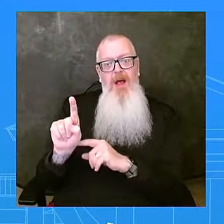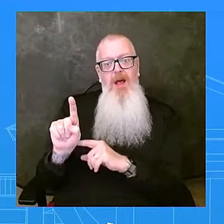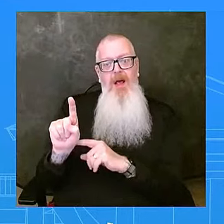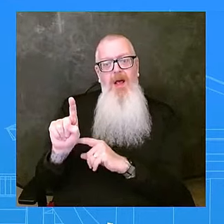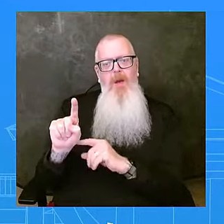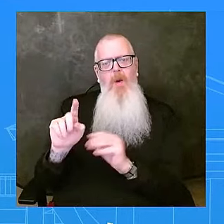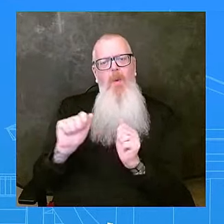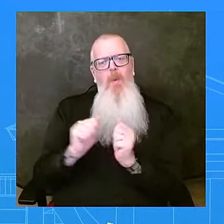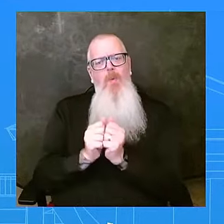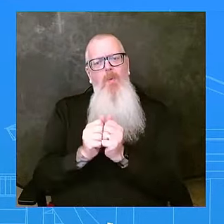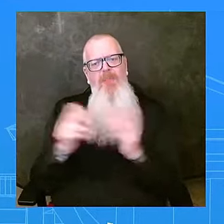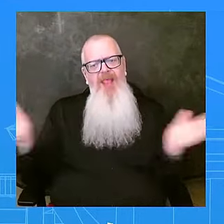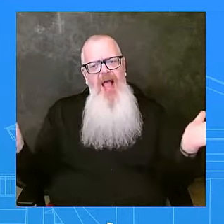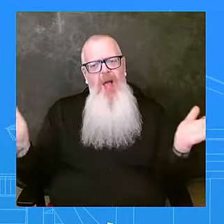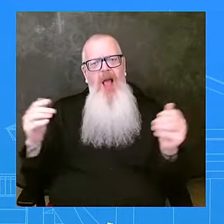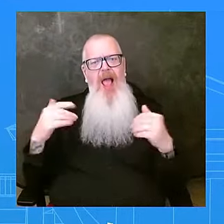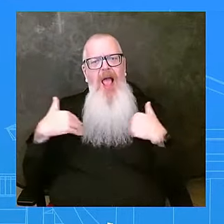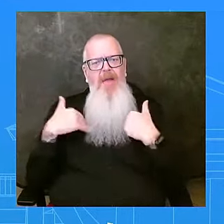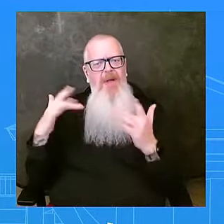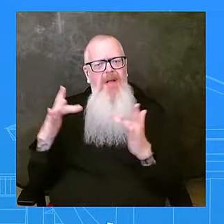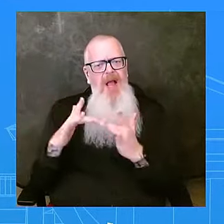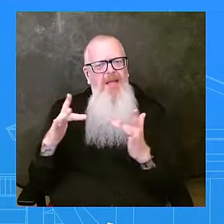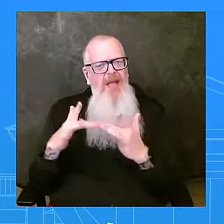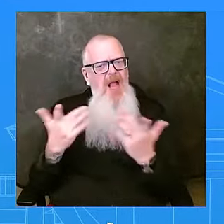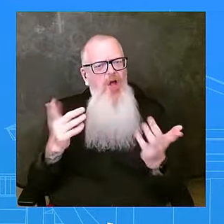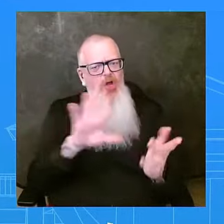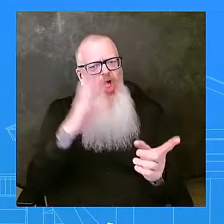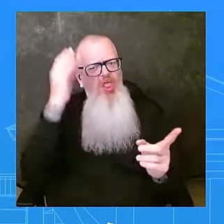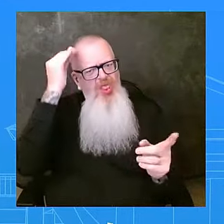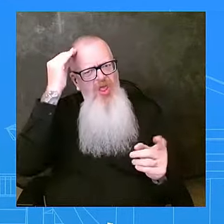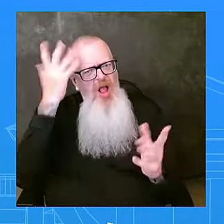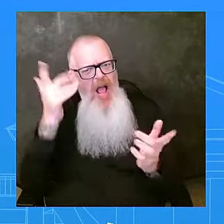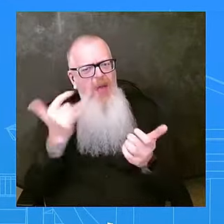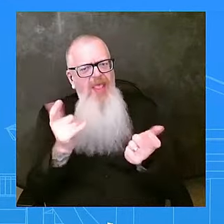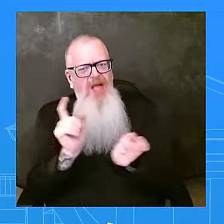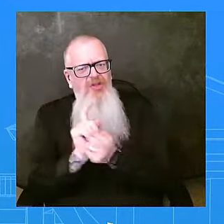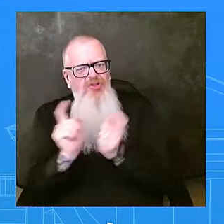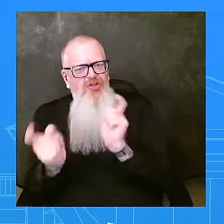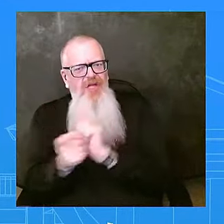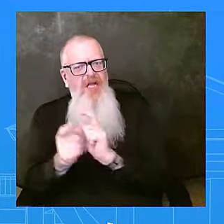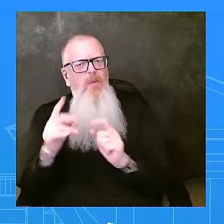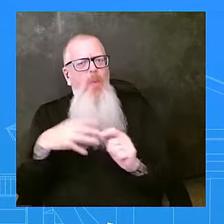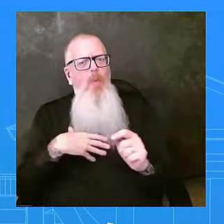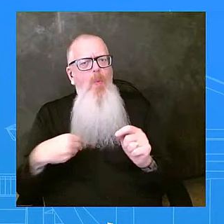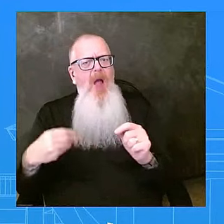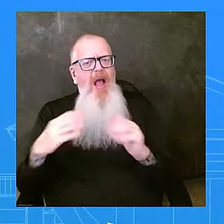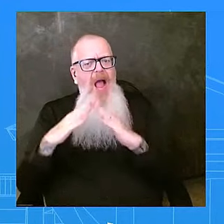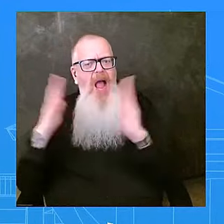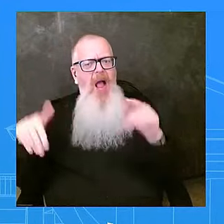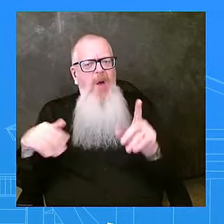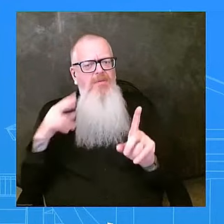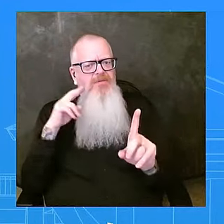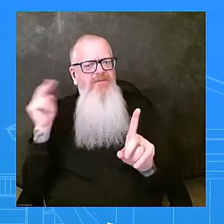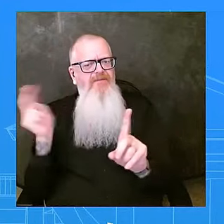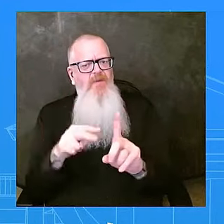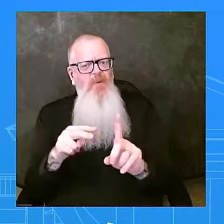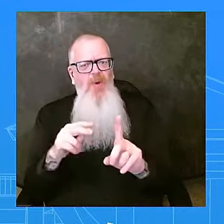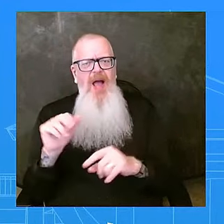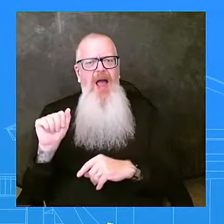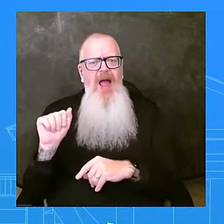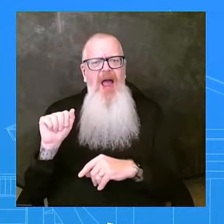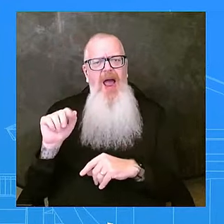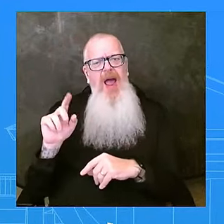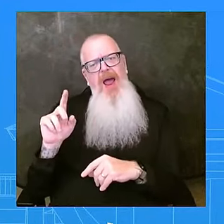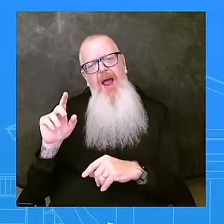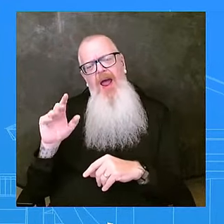I wonder if that changes the posture of the White House's pandemic office or if there's any updates as to how the administration is tackling this